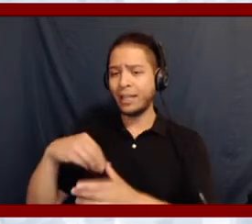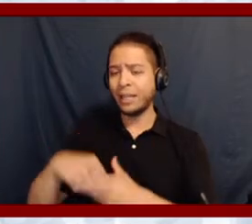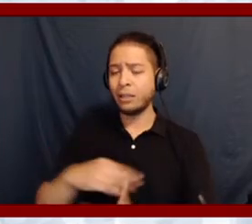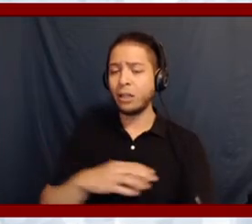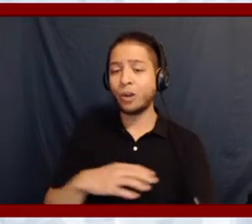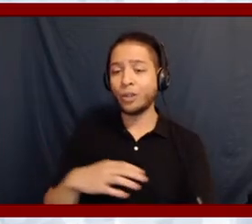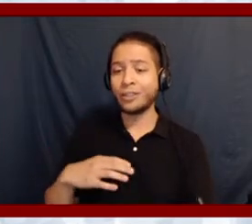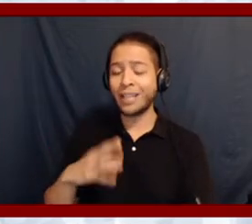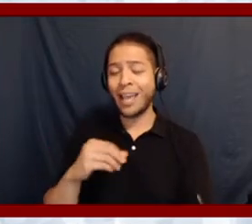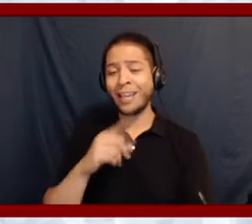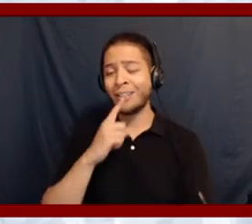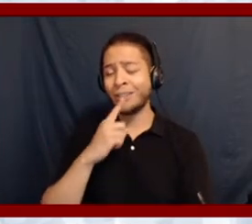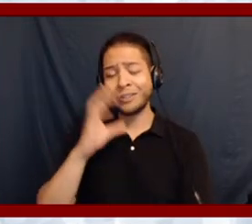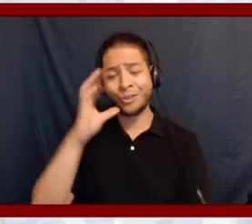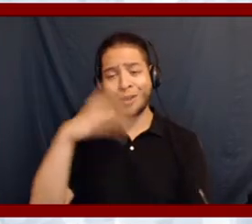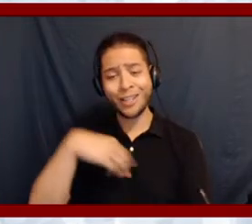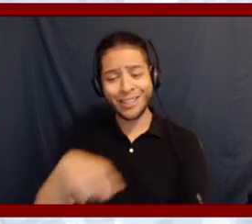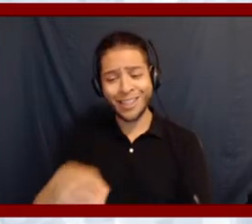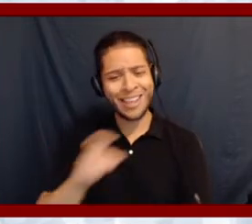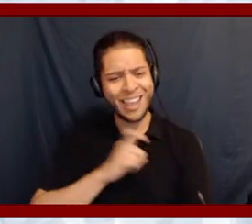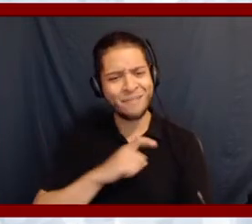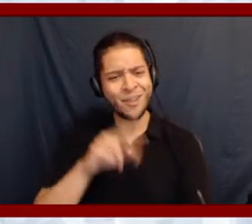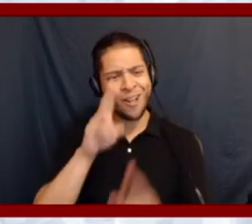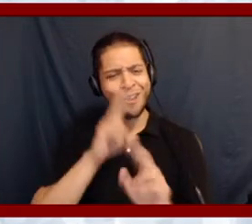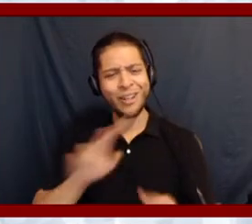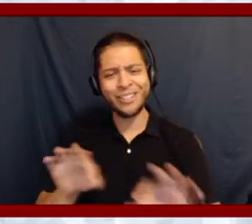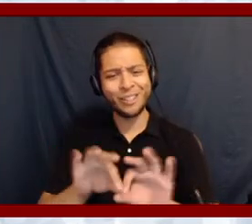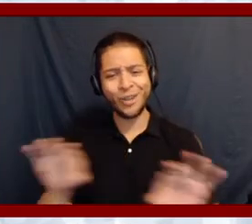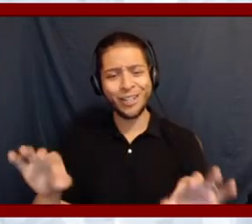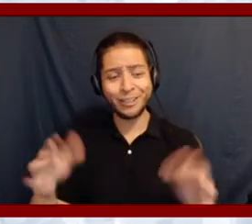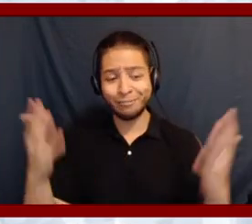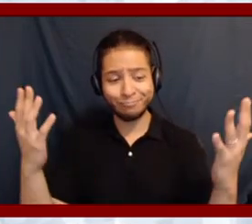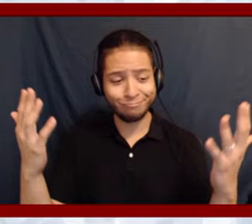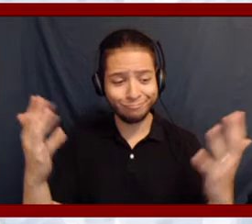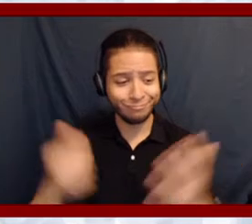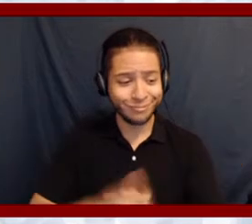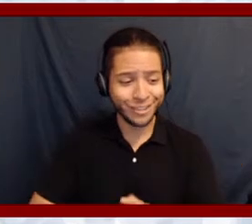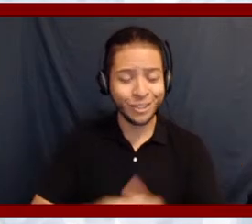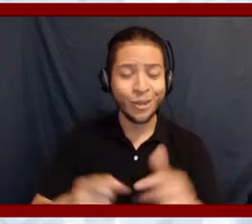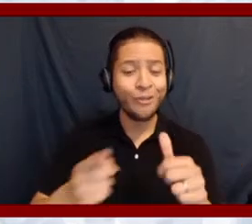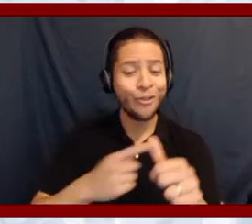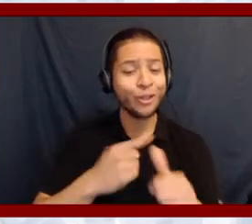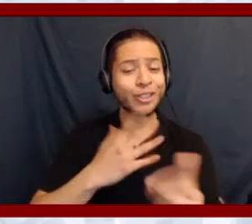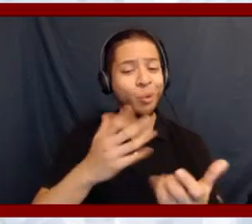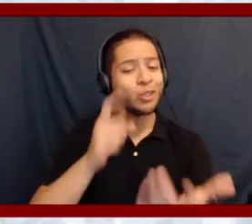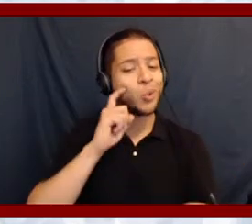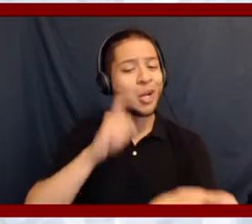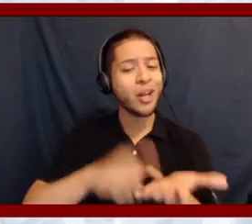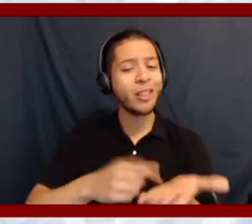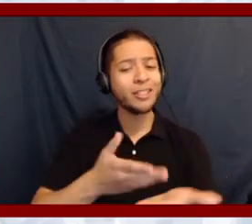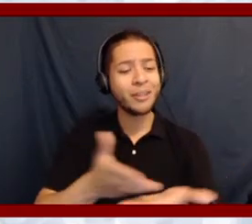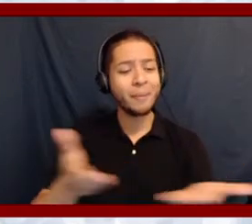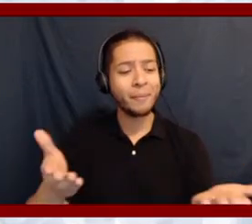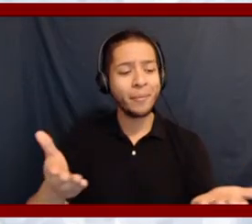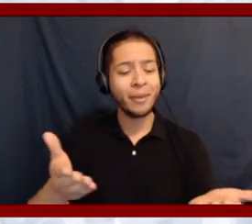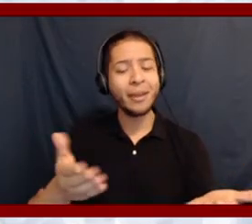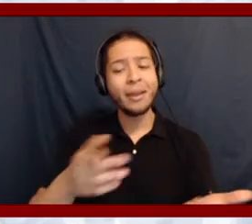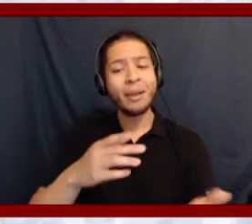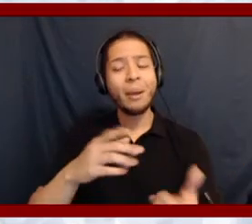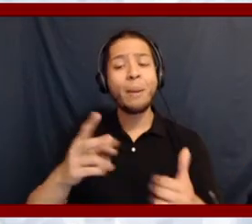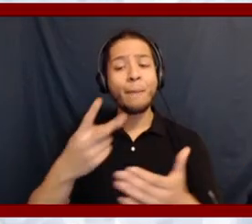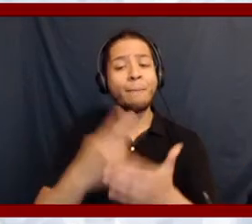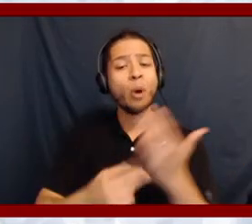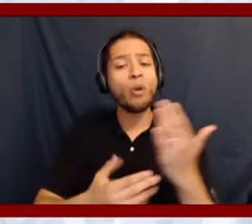to give me an honorary degree. So let me just acknowledge then, as I said before, my mother and father both went to